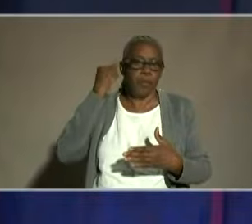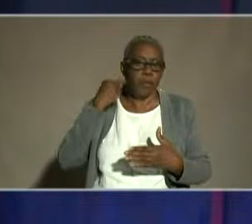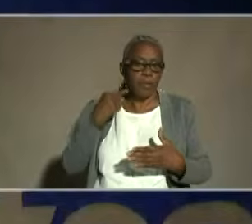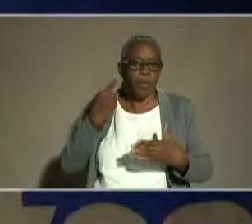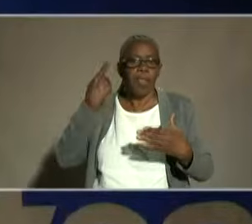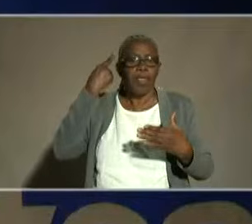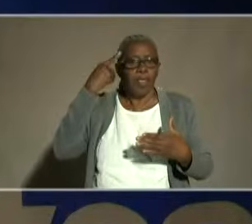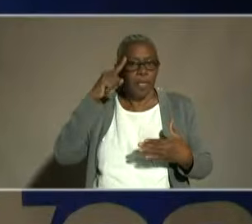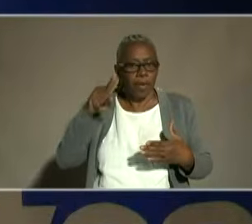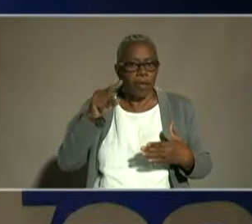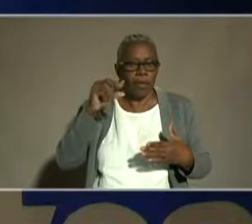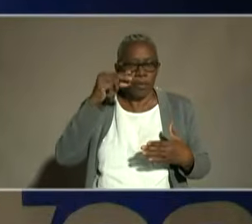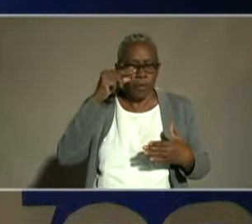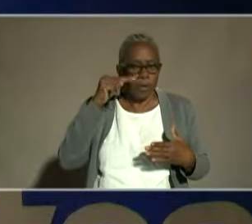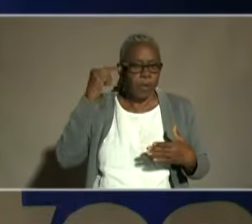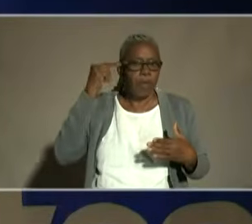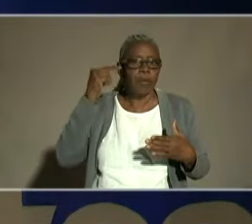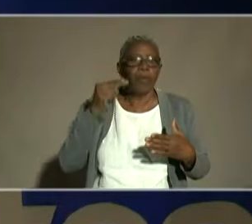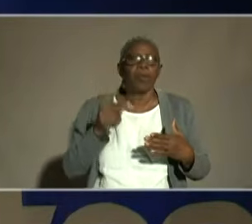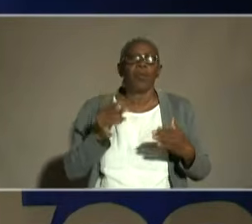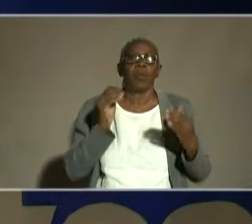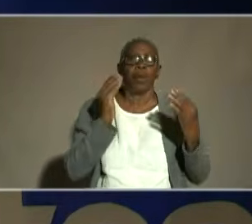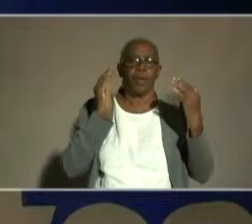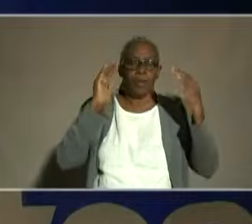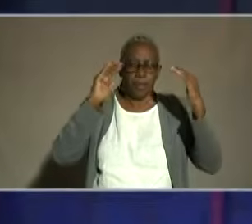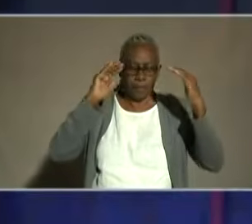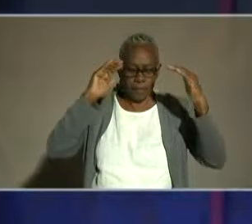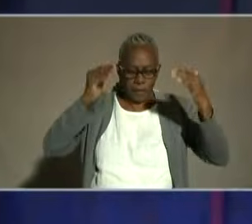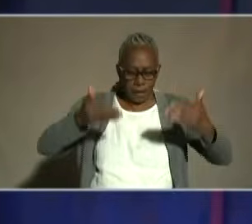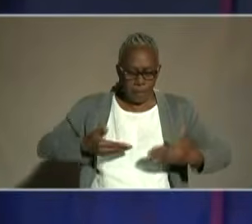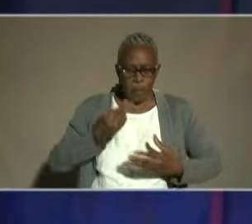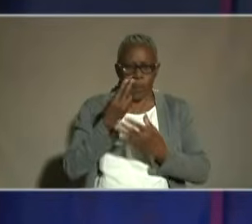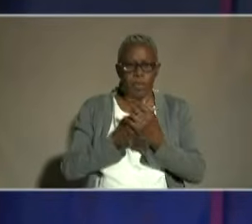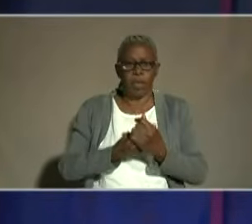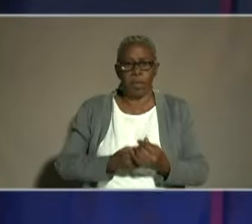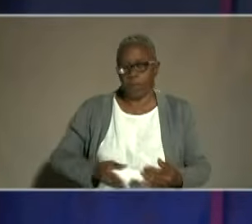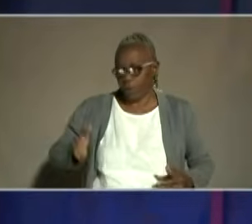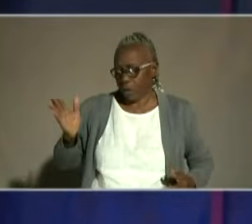invite Dr. Holness and Mr. Golding to shake hands.